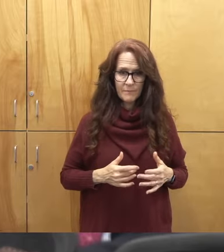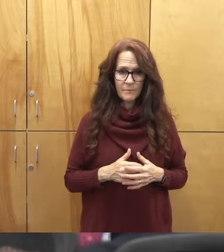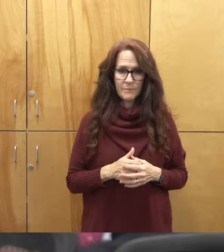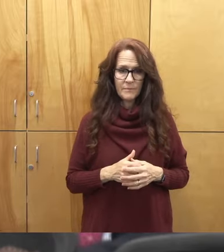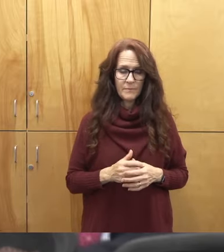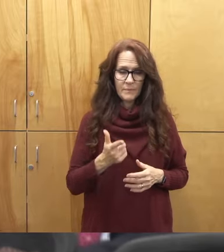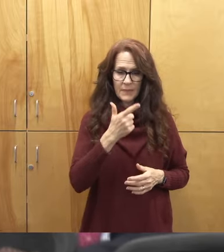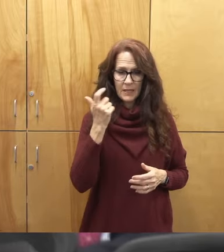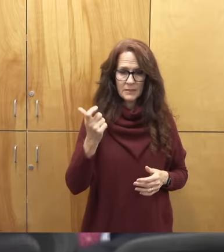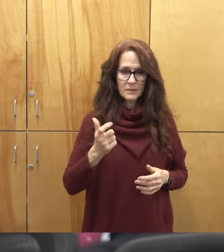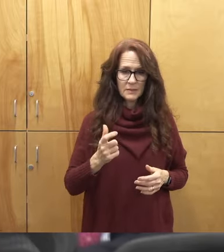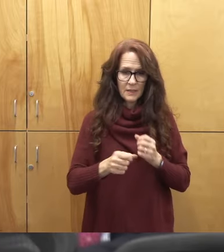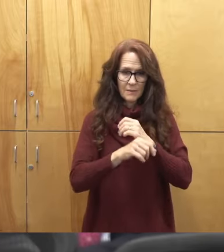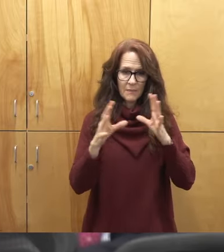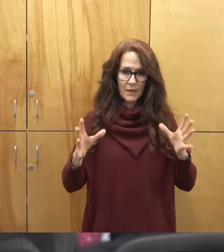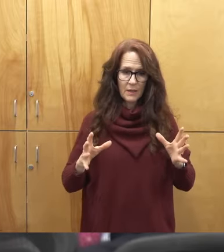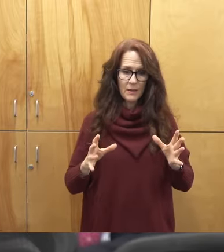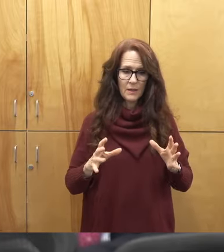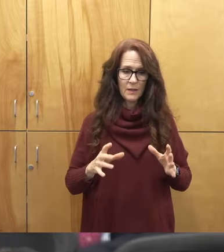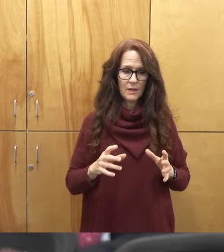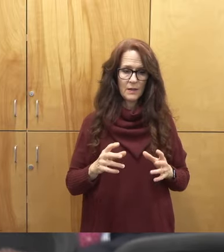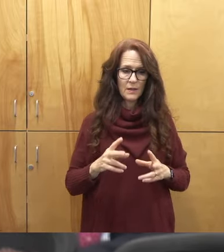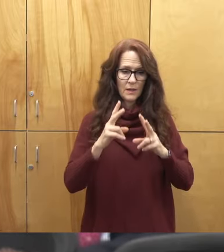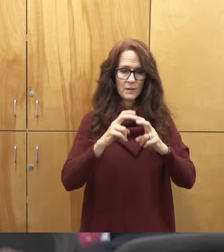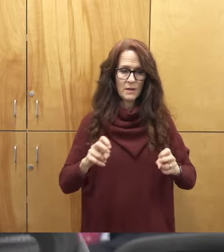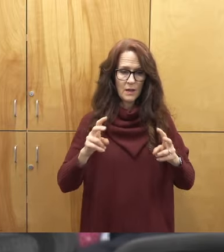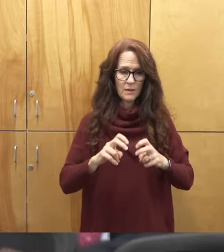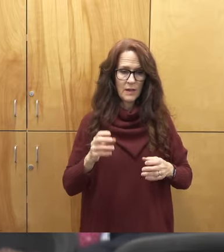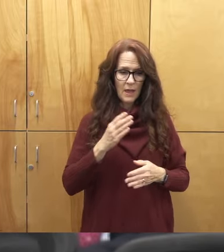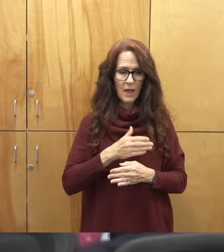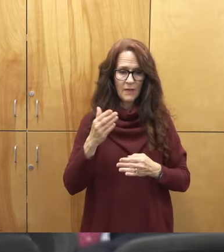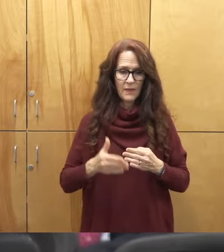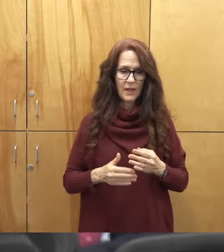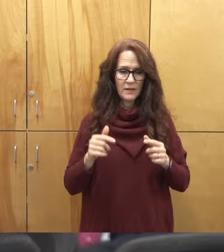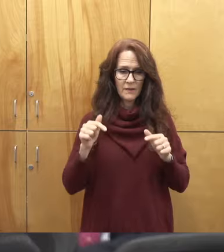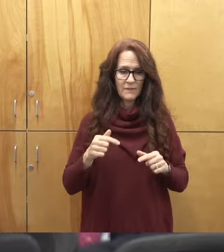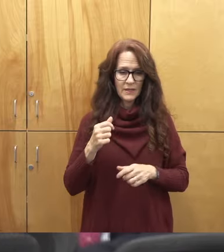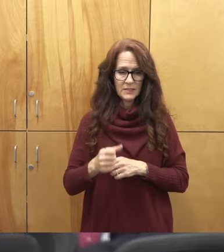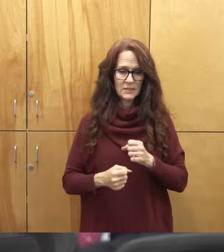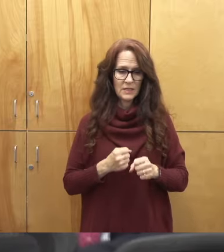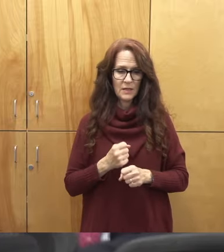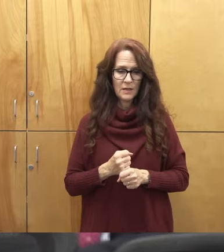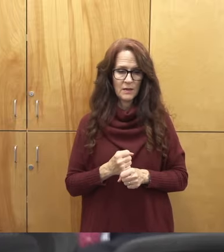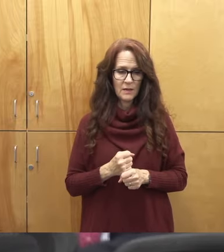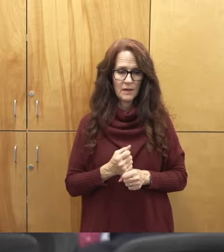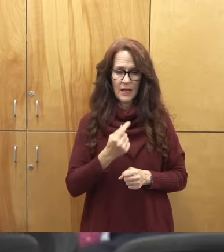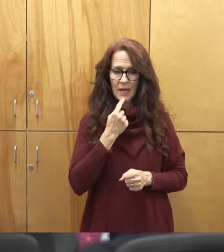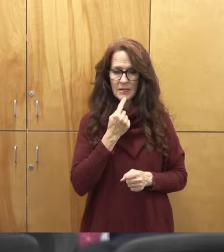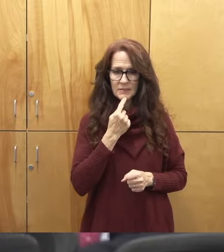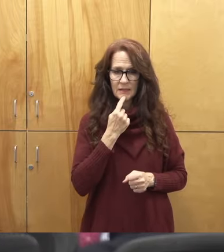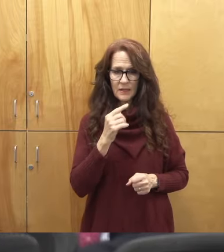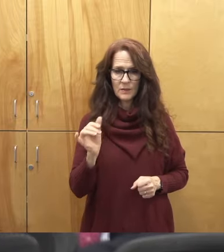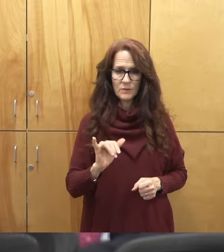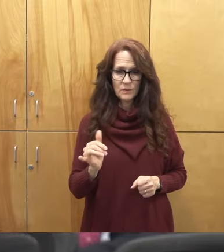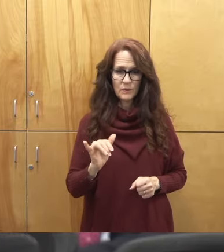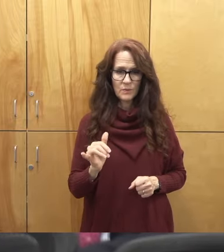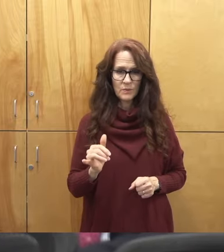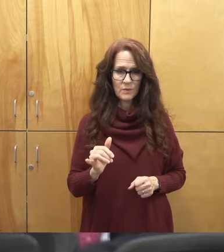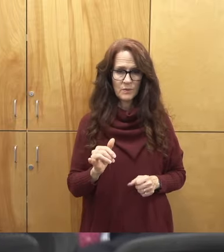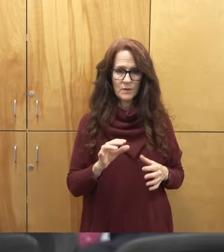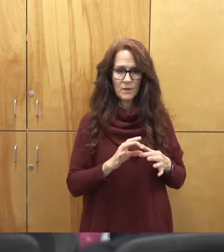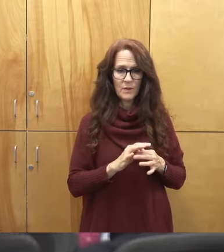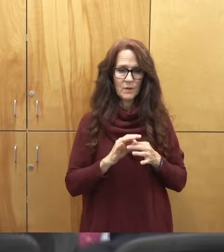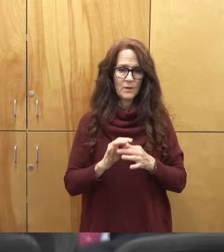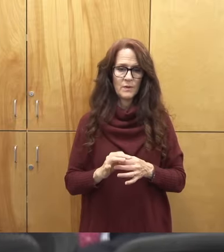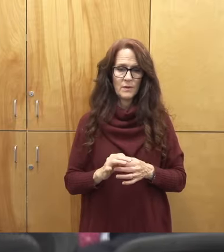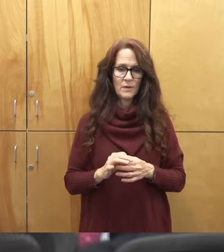promising because imagine if they took the diagnostic three at the end of this year. Now, I say that also with referencing